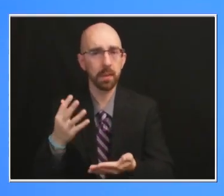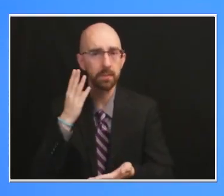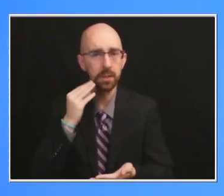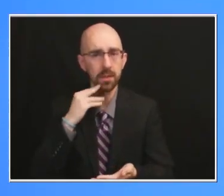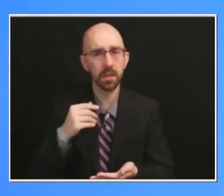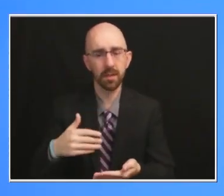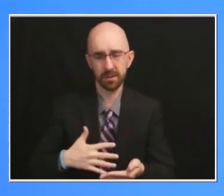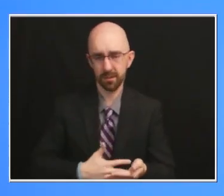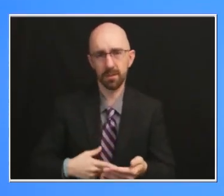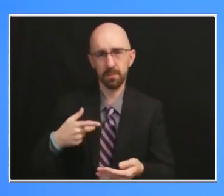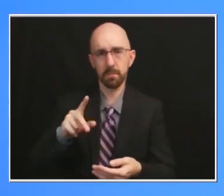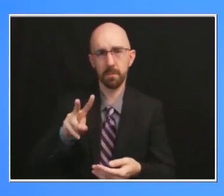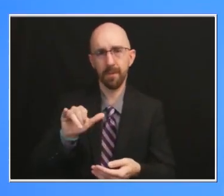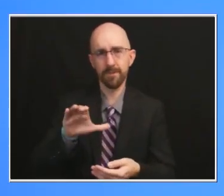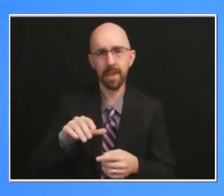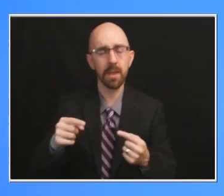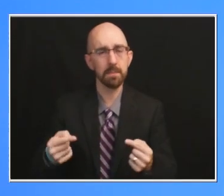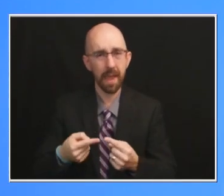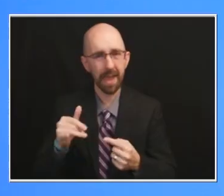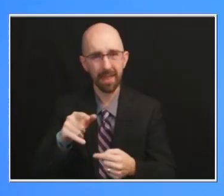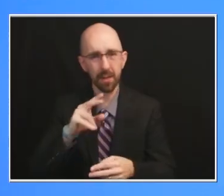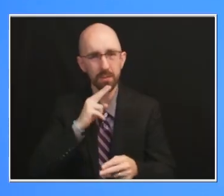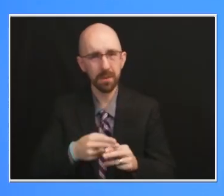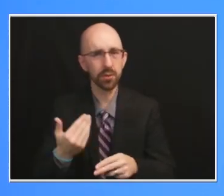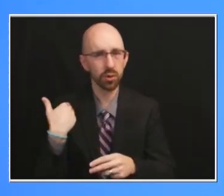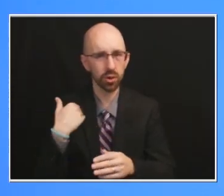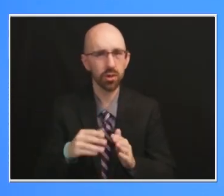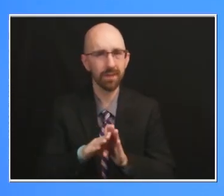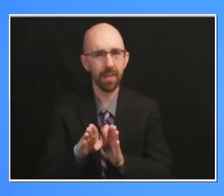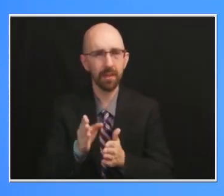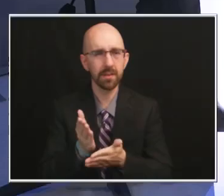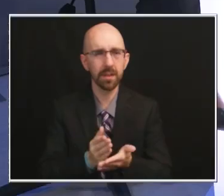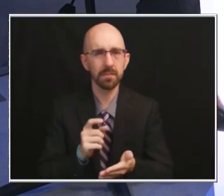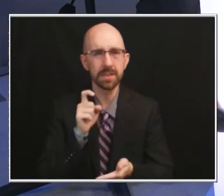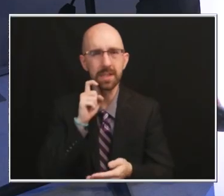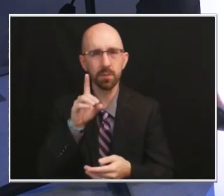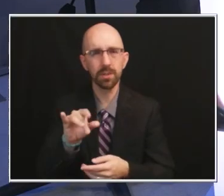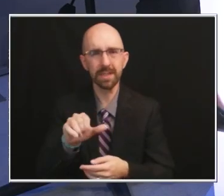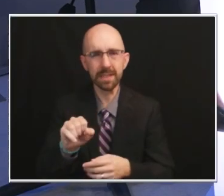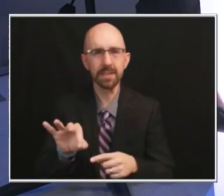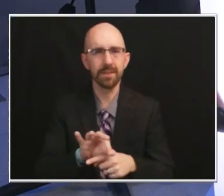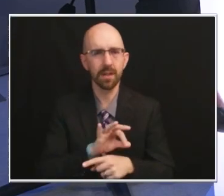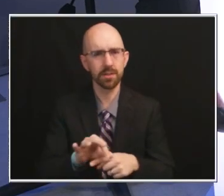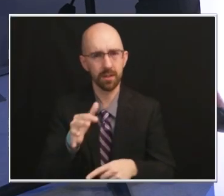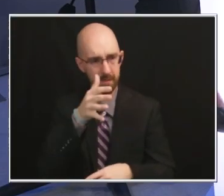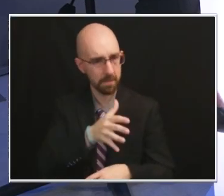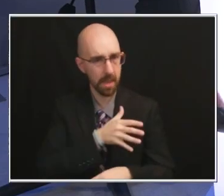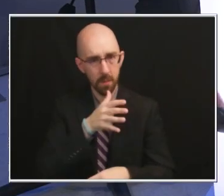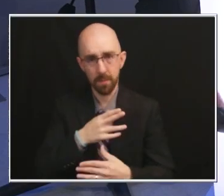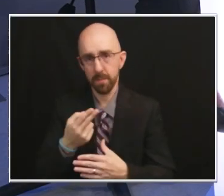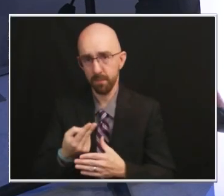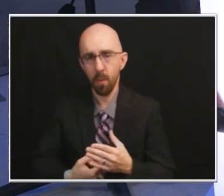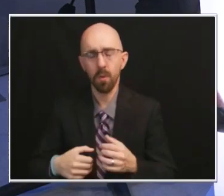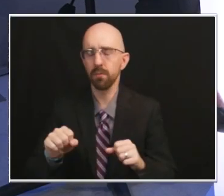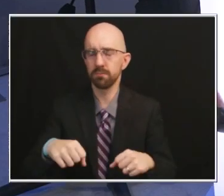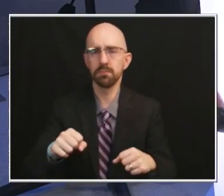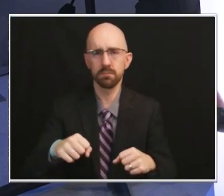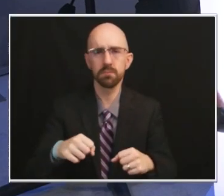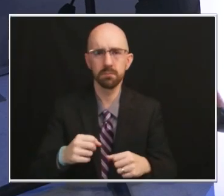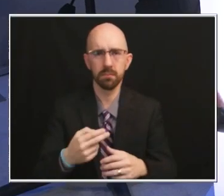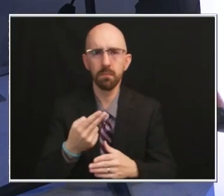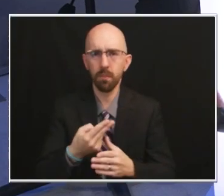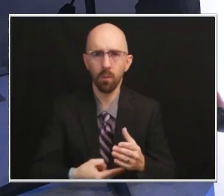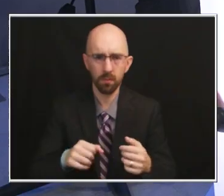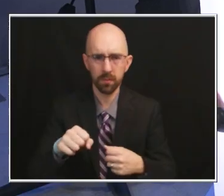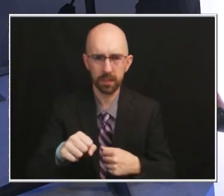and again, like you mentioned earlier, developing some sexual dysfunction. And is that the same for men and women? It who absolutely go through can cancer be. treatments? Absolutely.